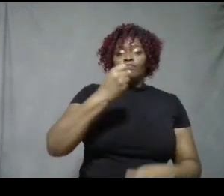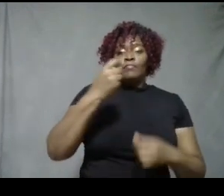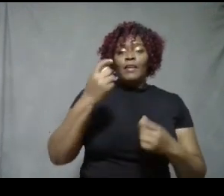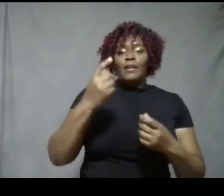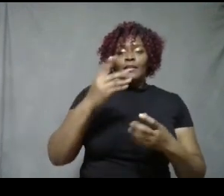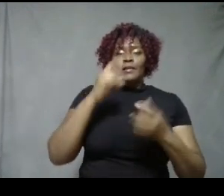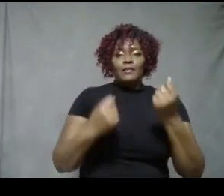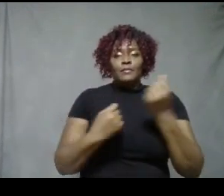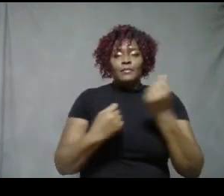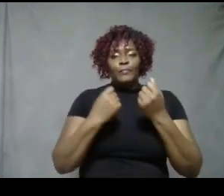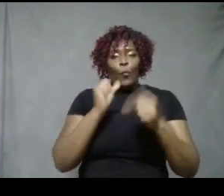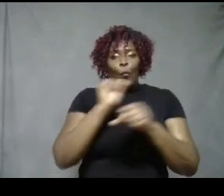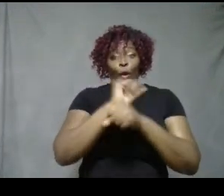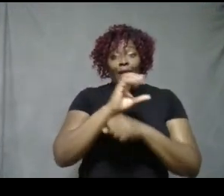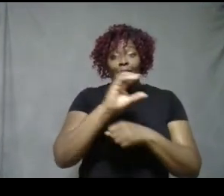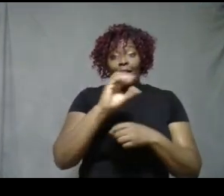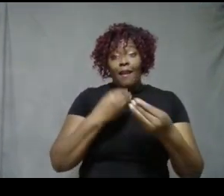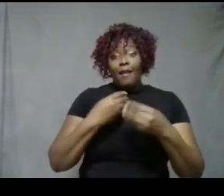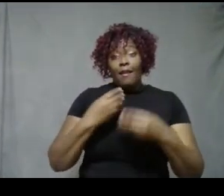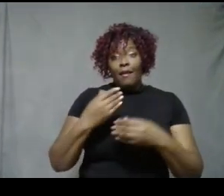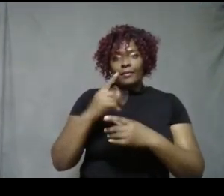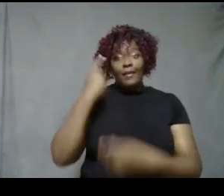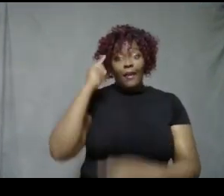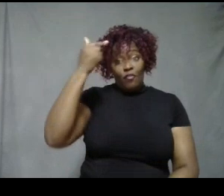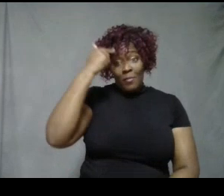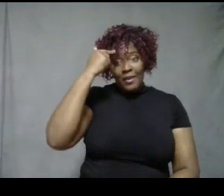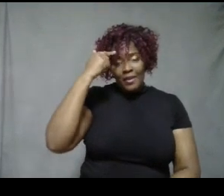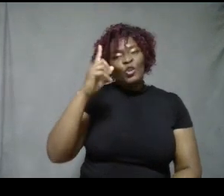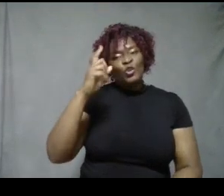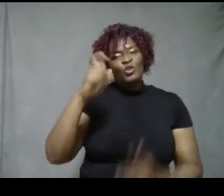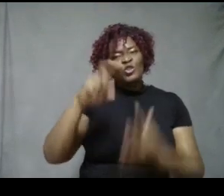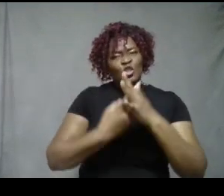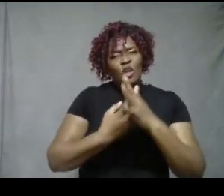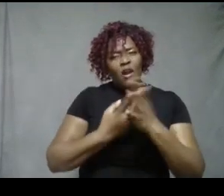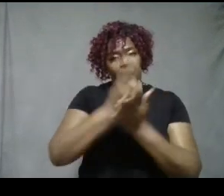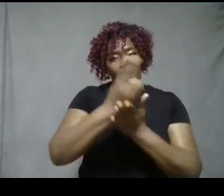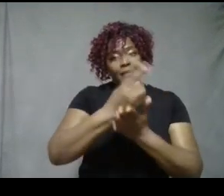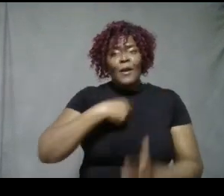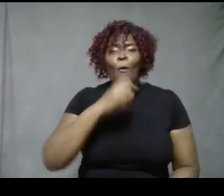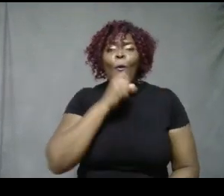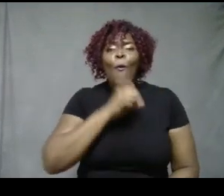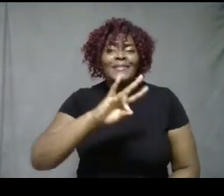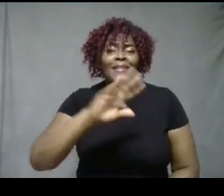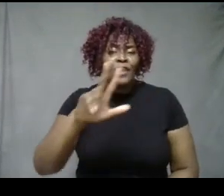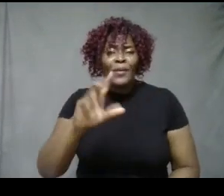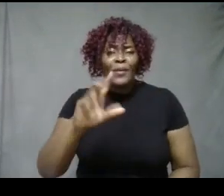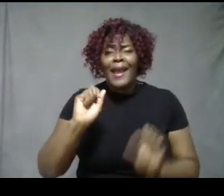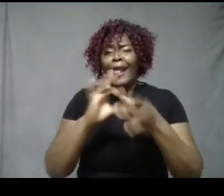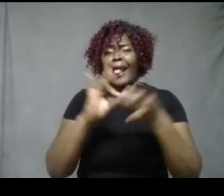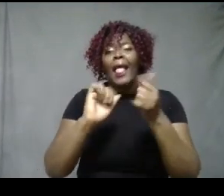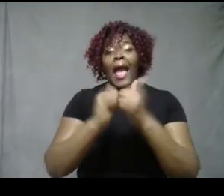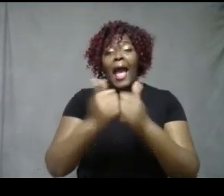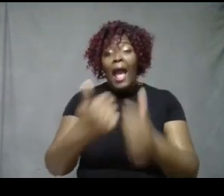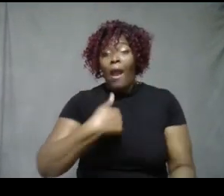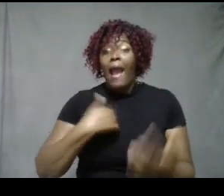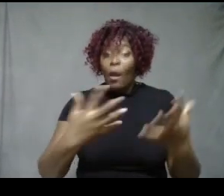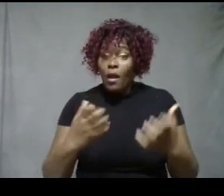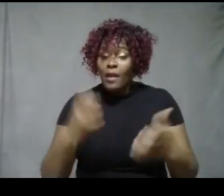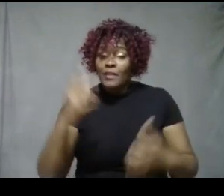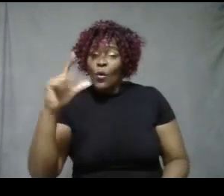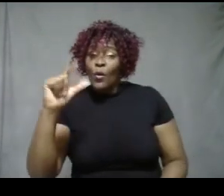start off at least by telling the truth, not by lying. I'm 73 years old. I can speak the way I want to speak. This letter is from Kathy Harris. I'm going to read it